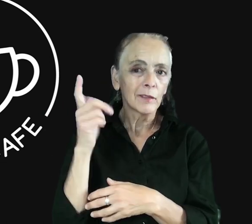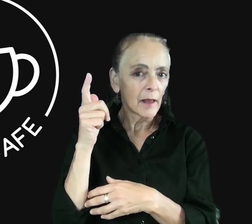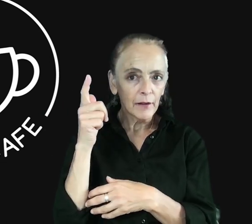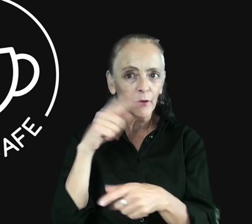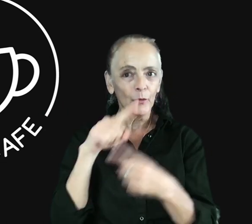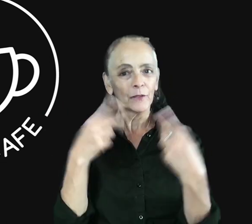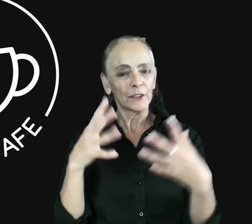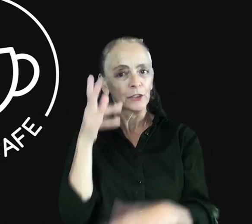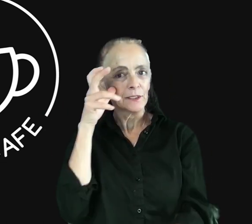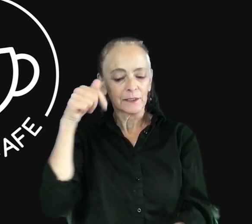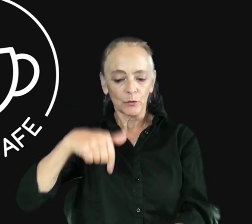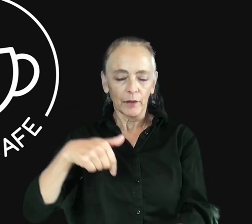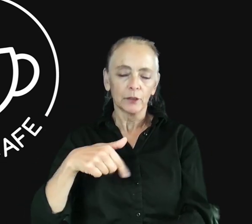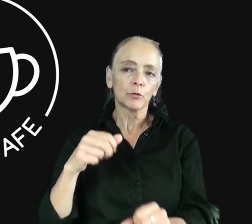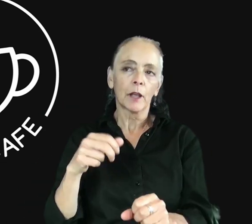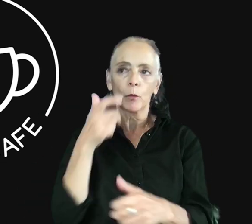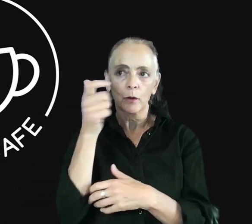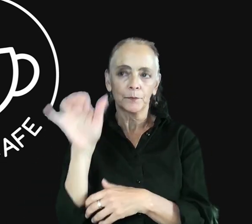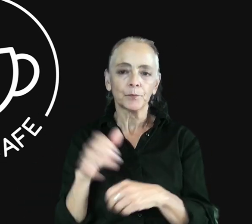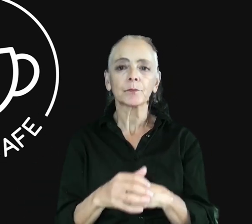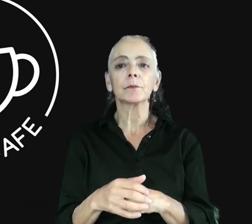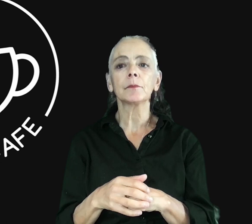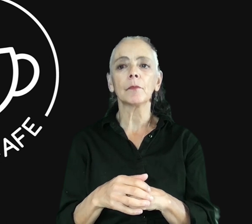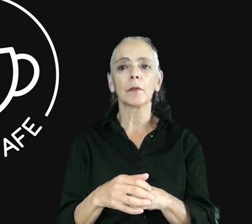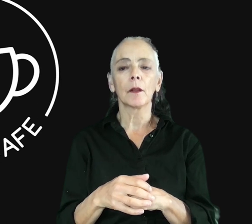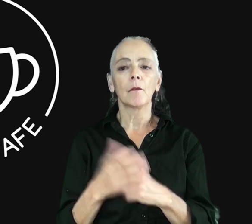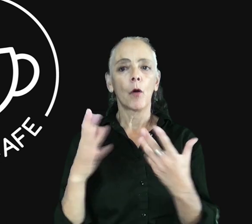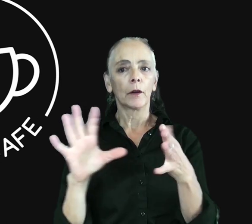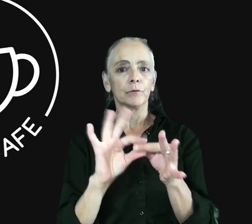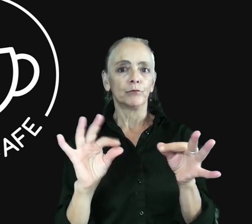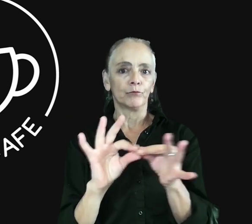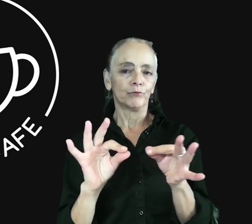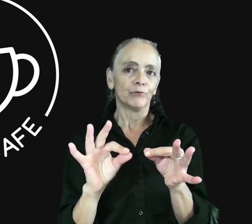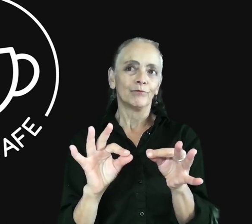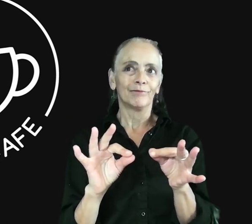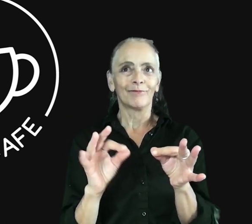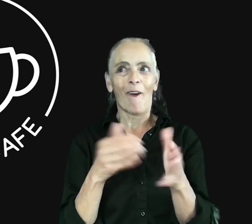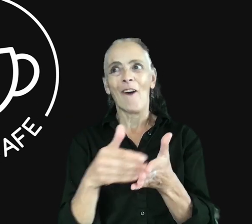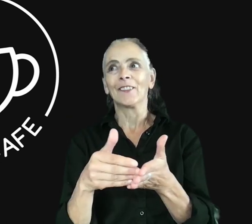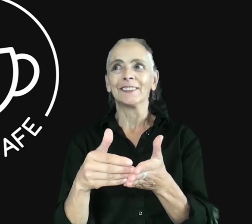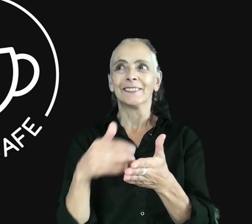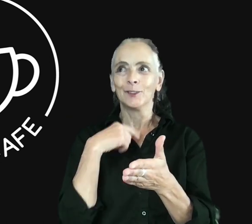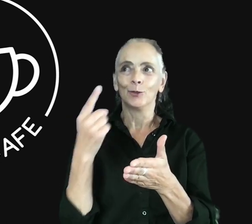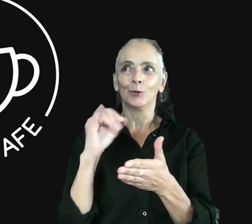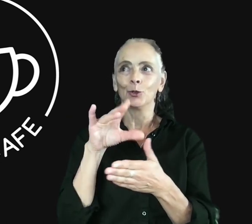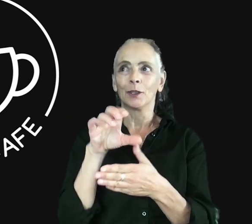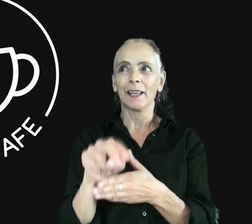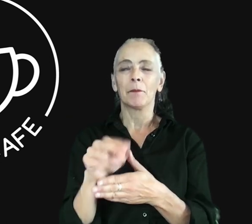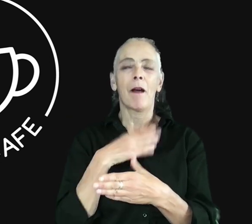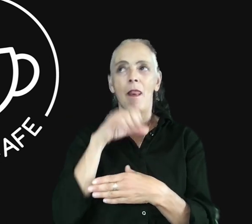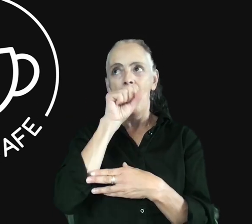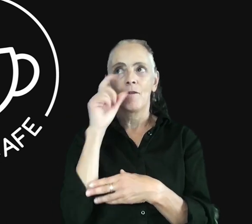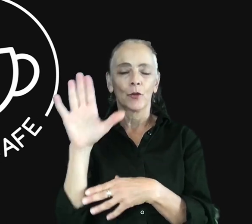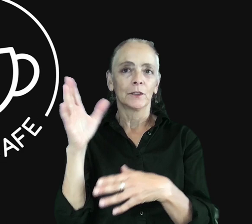when you're done listening to this so i think i've expressed multiple times uh to julian my love for this talk uh we